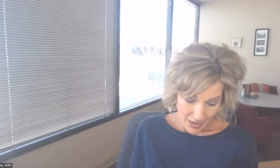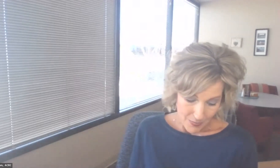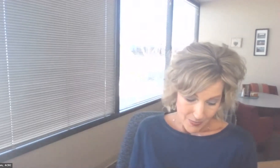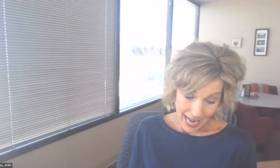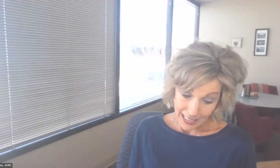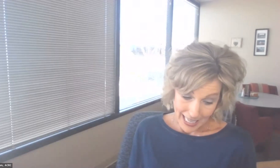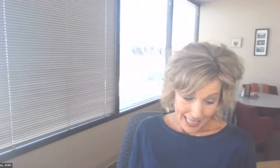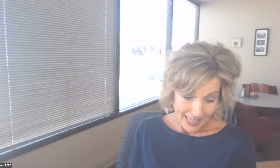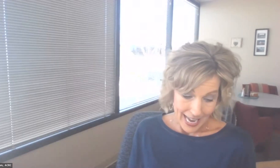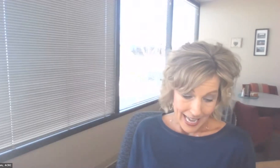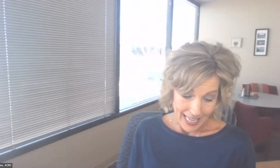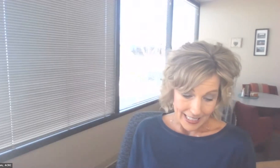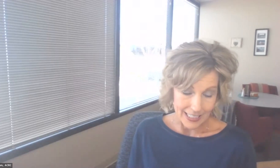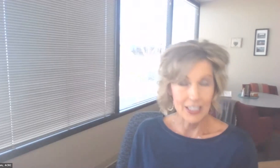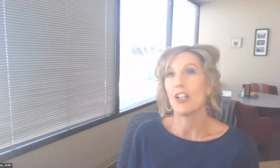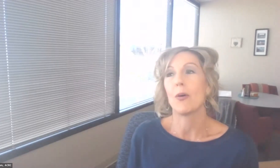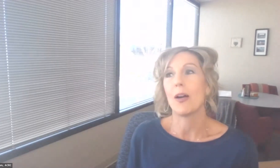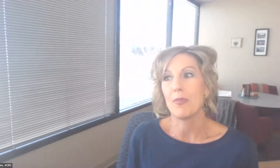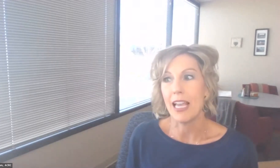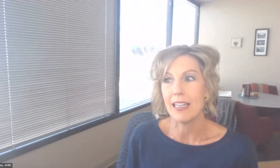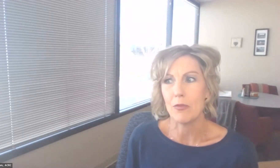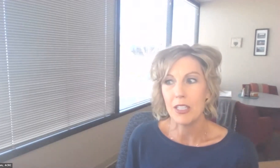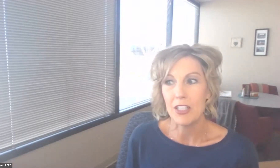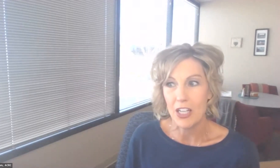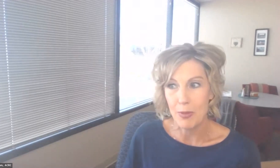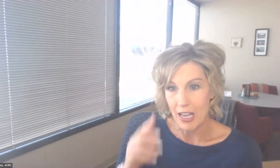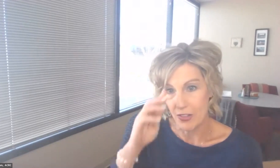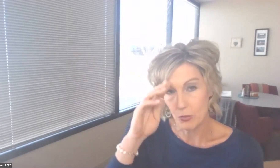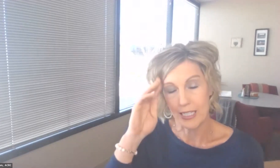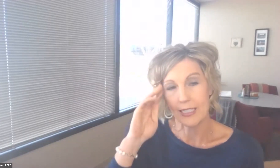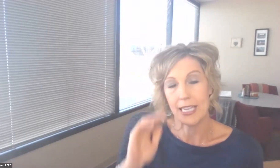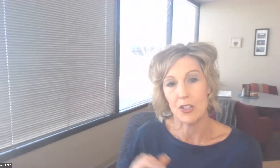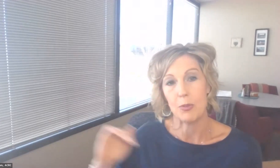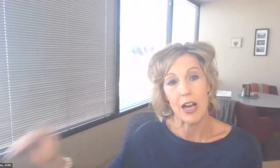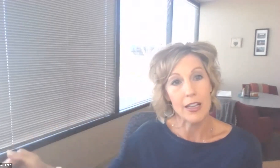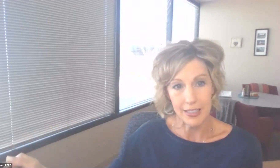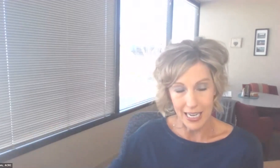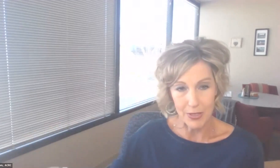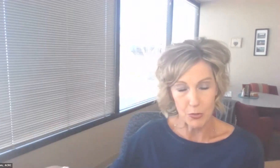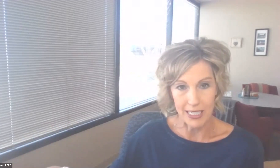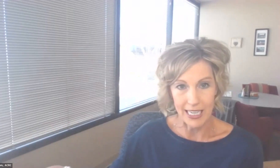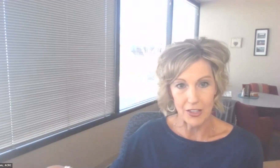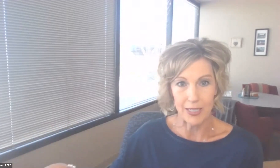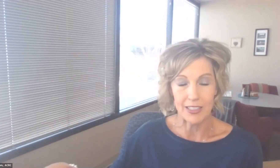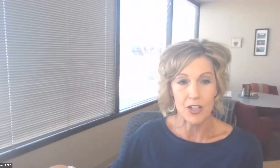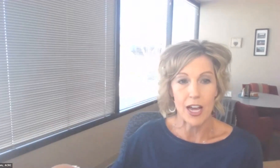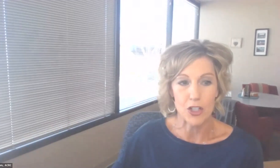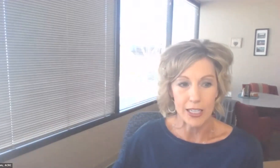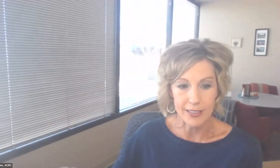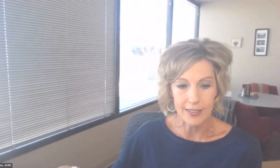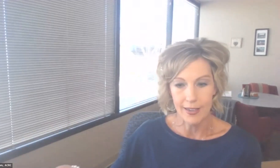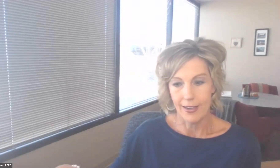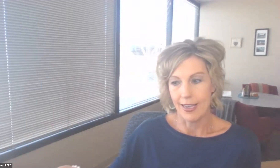that at length, and, and really talking about how this work extends beyond AB 2083. It's